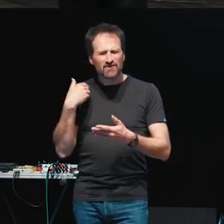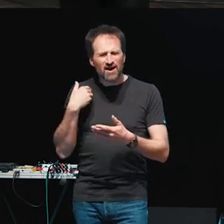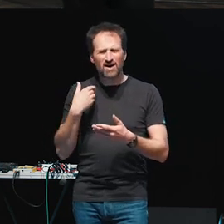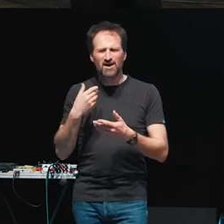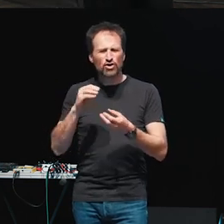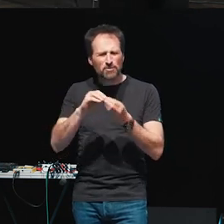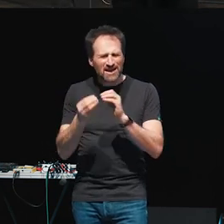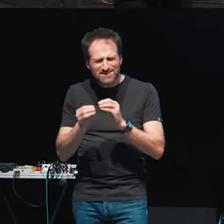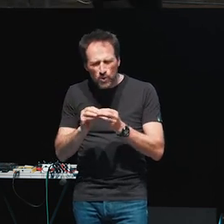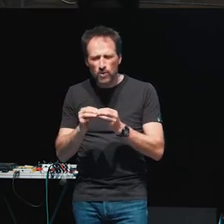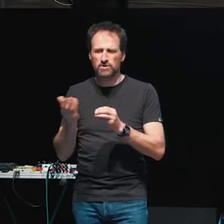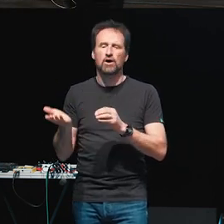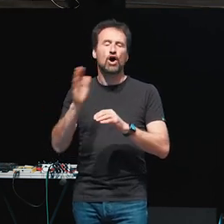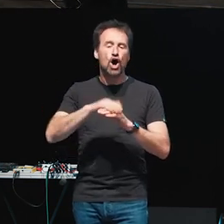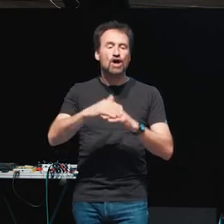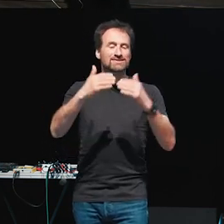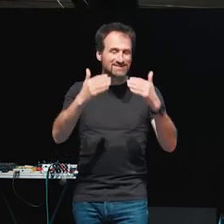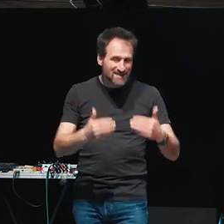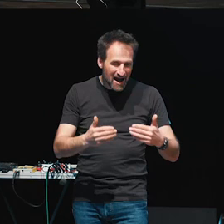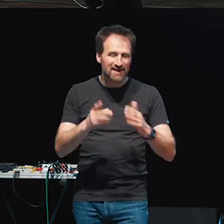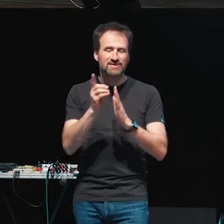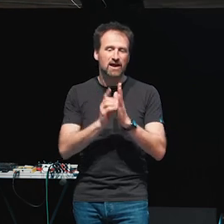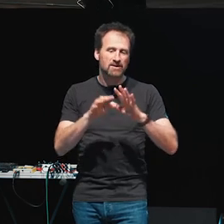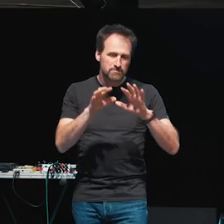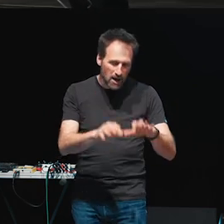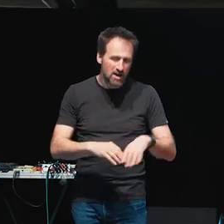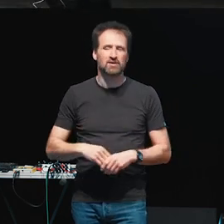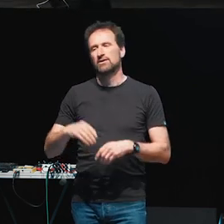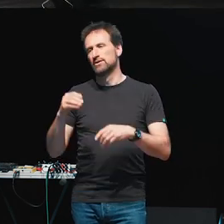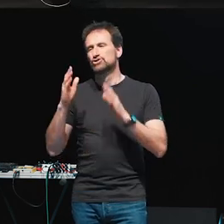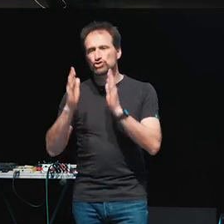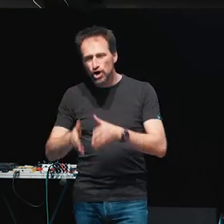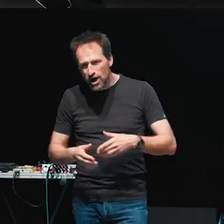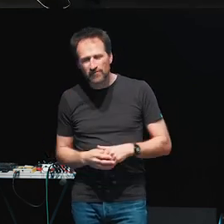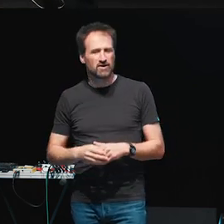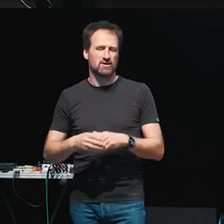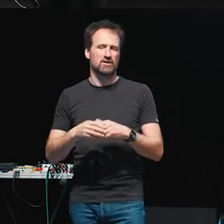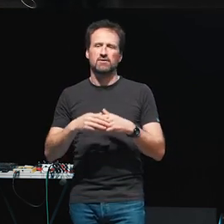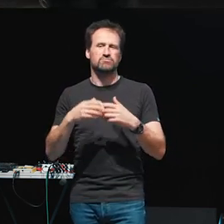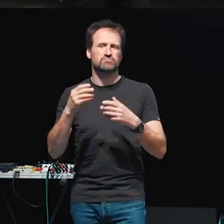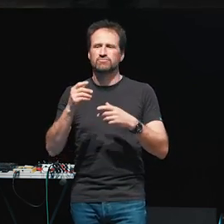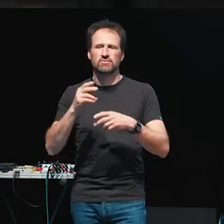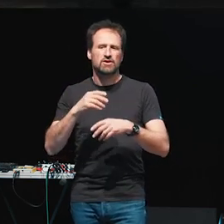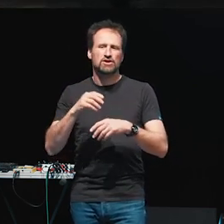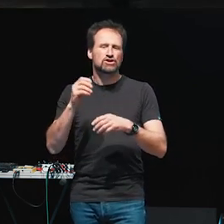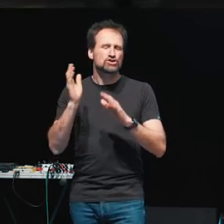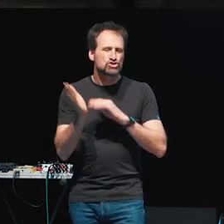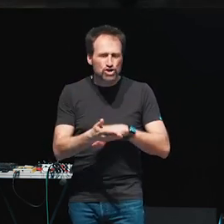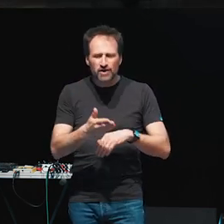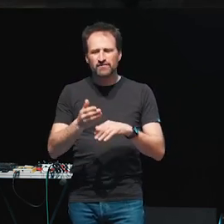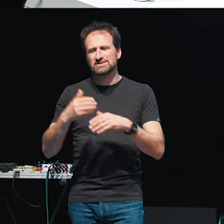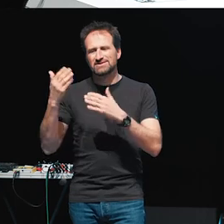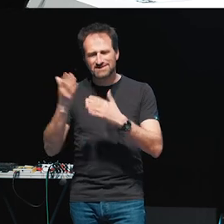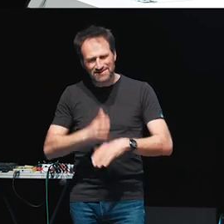on-site databases and servers and, like, the Linux operating system, some server-side scripting and